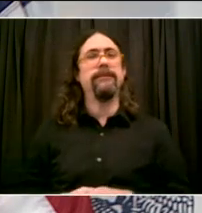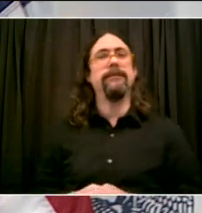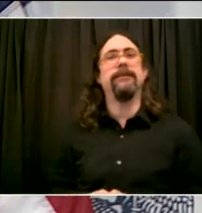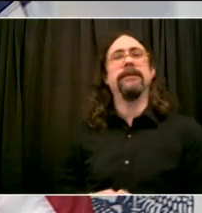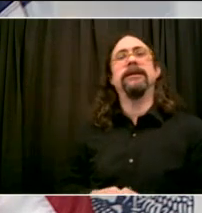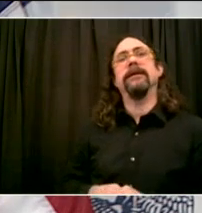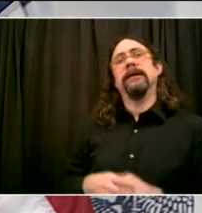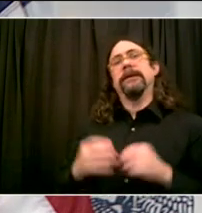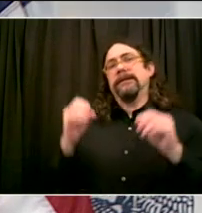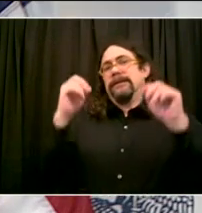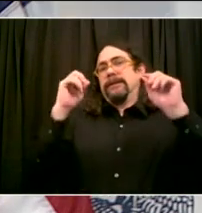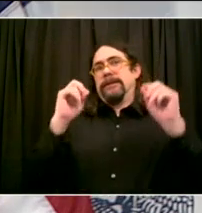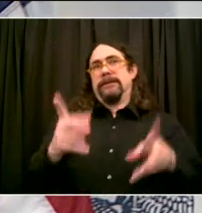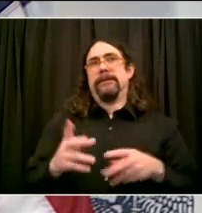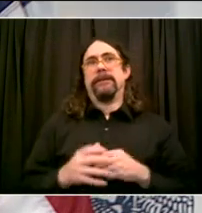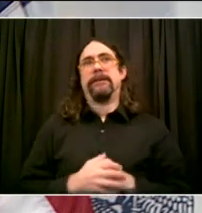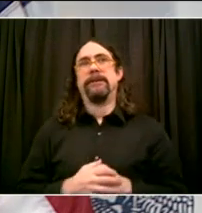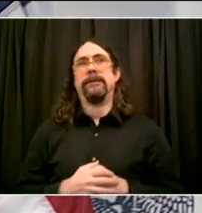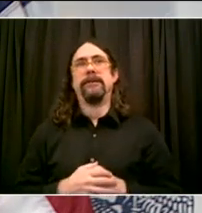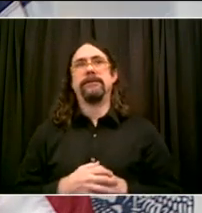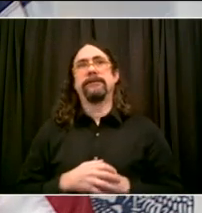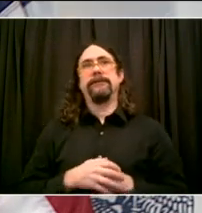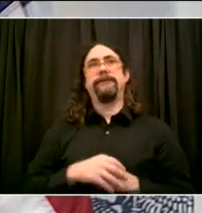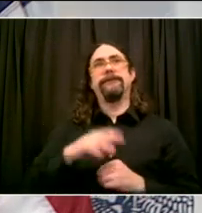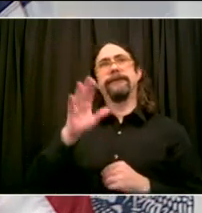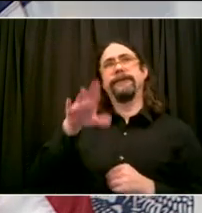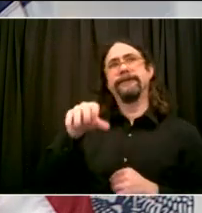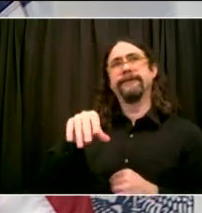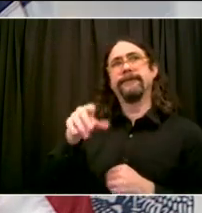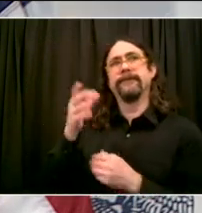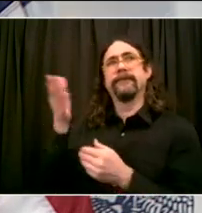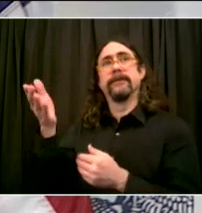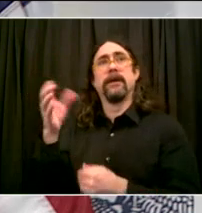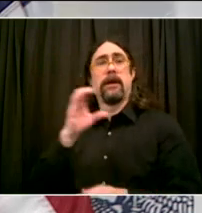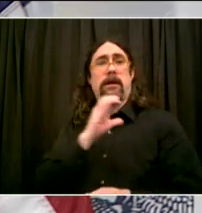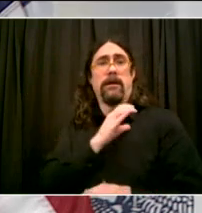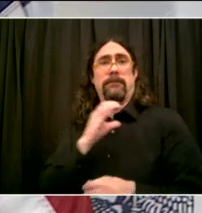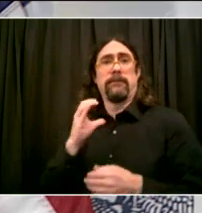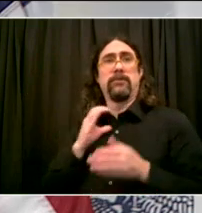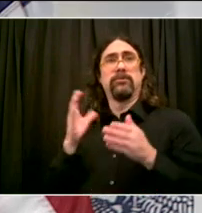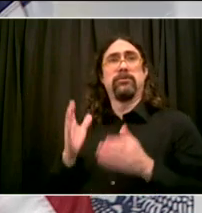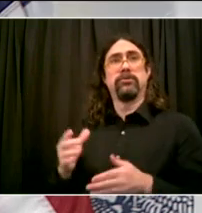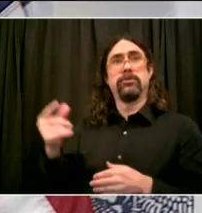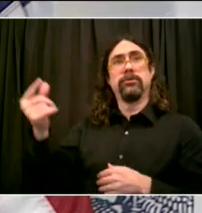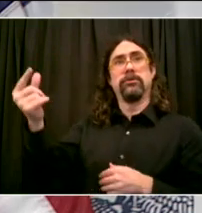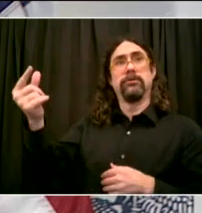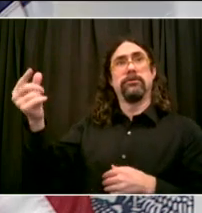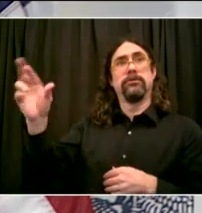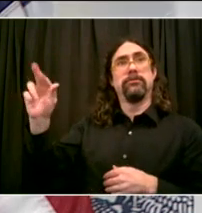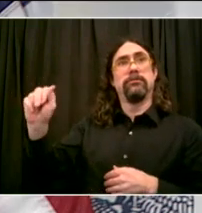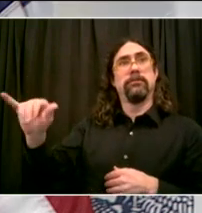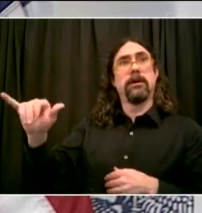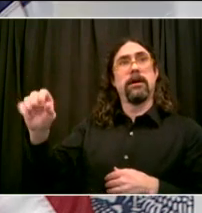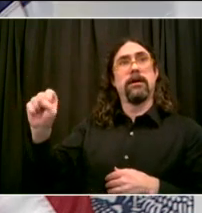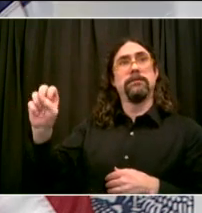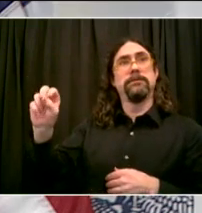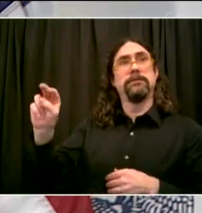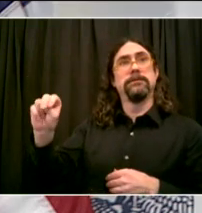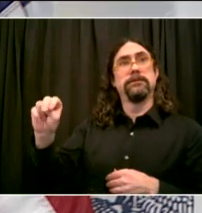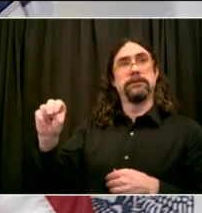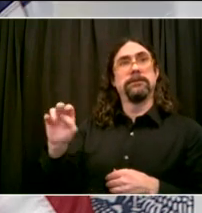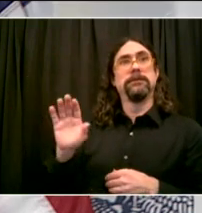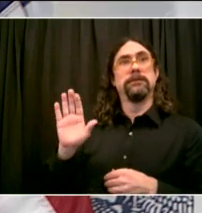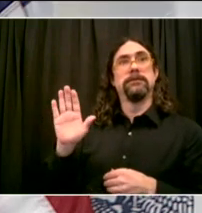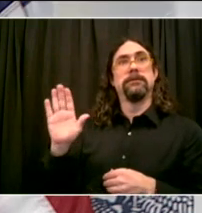acting commissioner. I mean, Henry, I'm going to stop you. I'm going to stop you right there. He was named the full commissioner weeks ago, my friend.